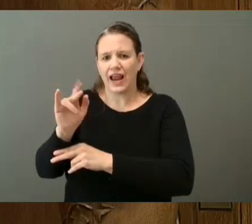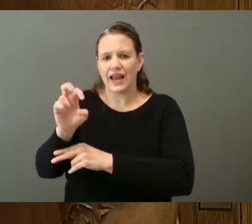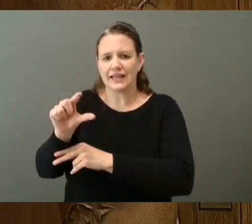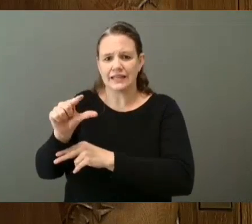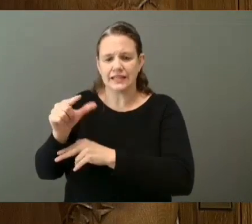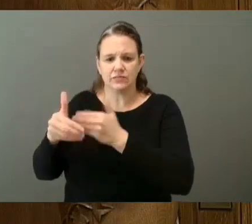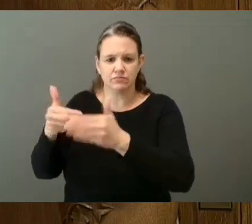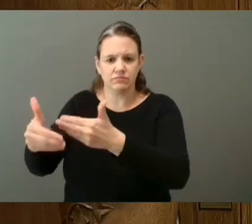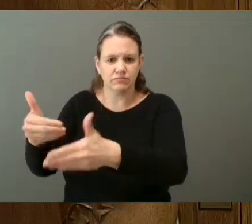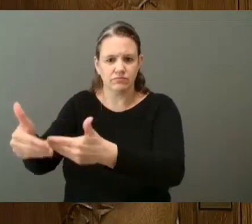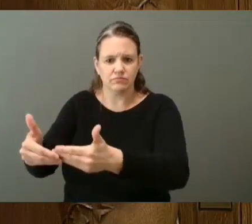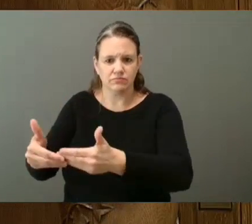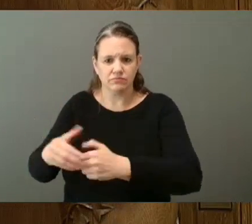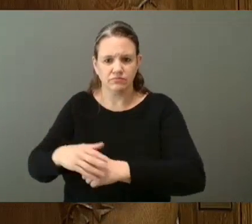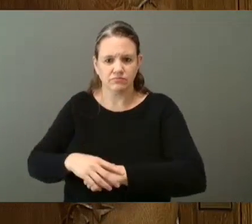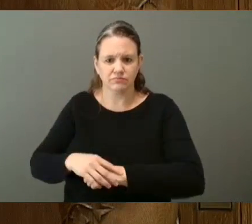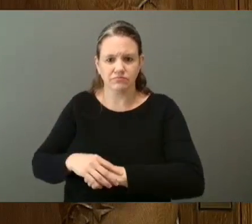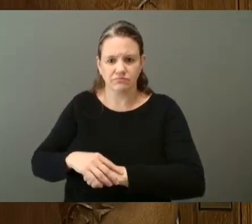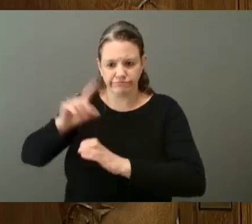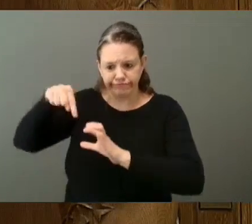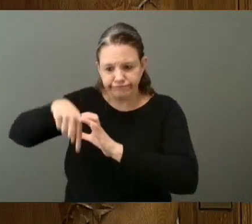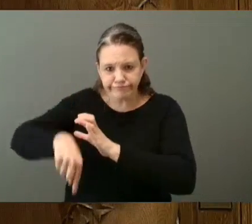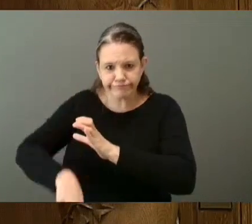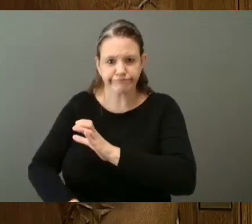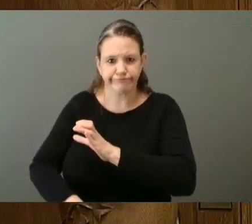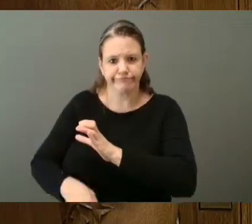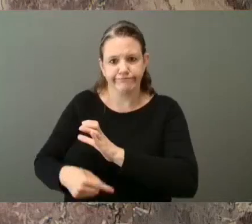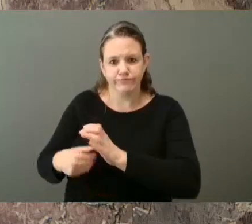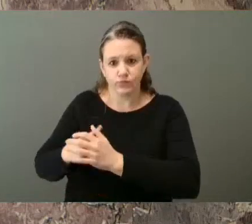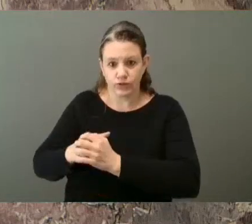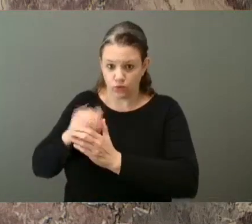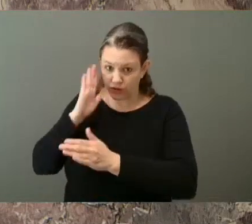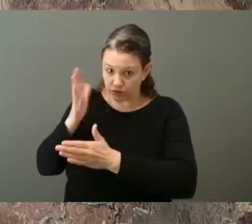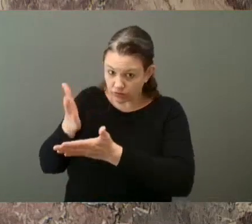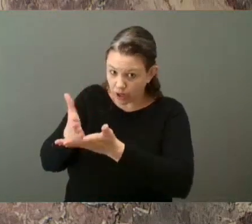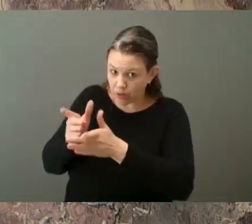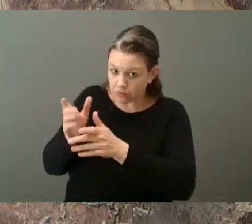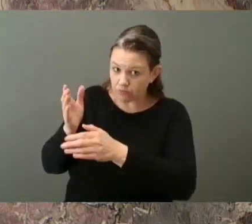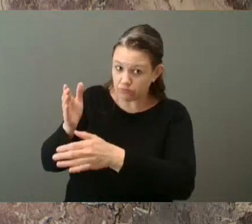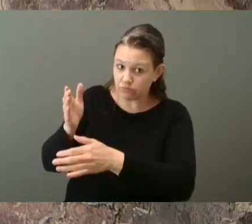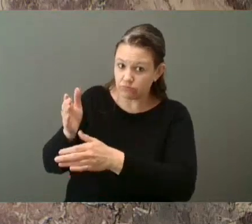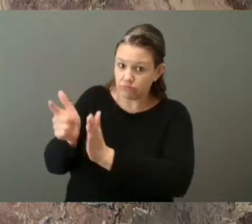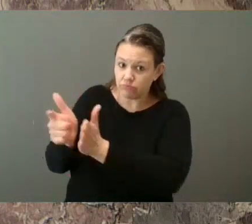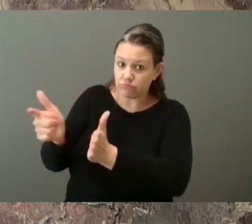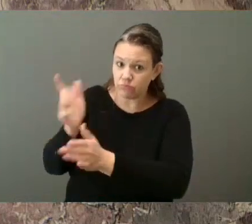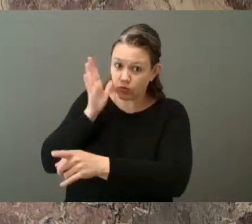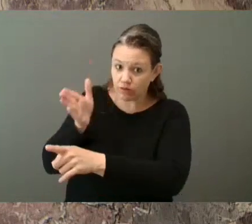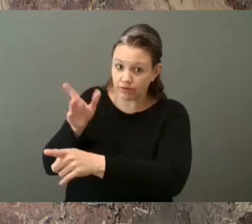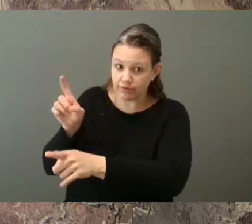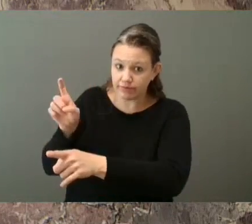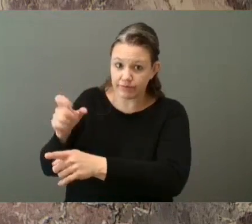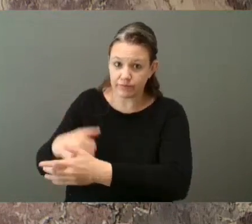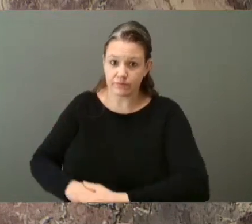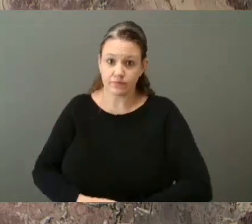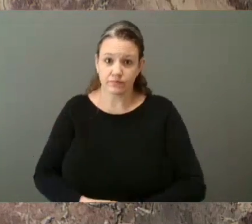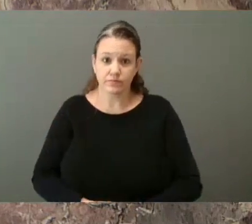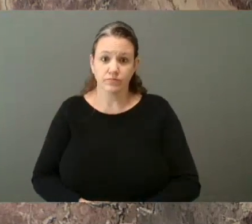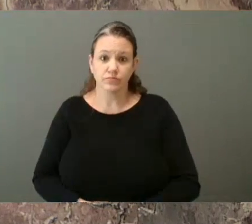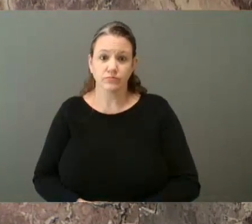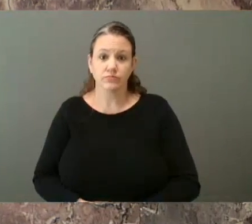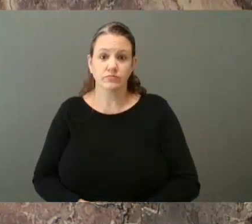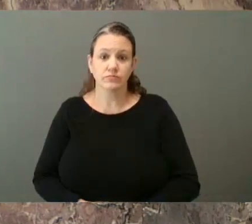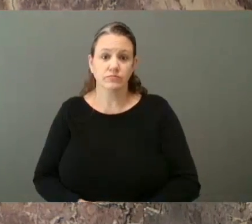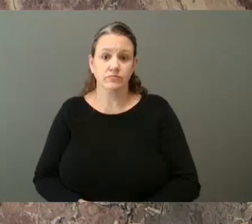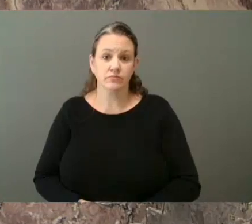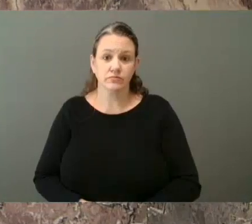Minister of Environment. Thank you very much, Mr. Speaker. And the member claims that we're hell-bent on